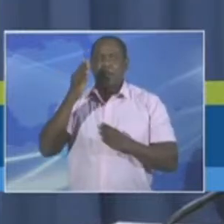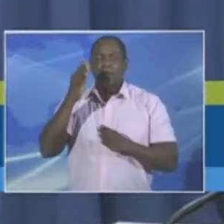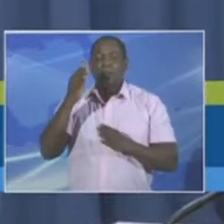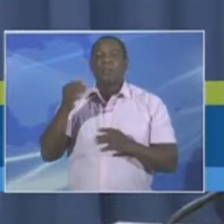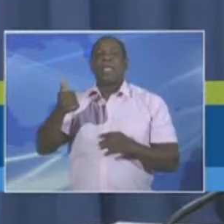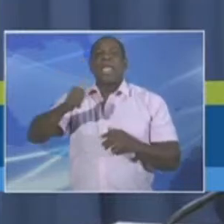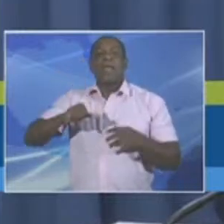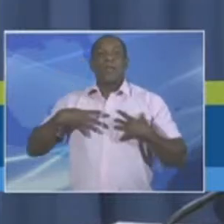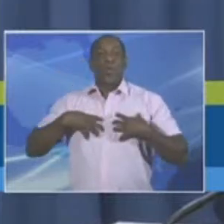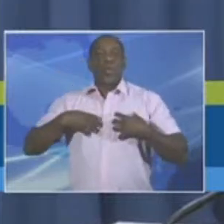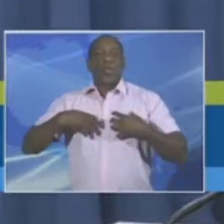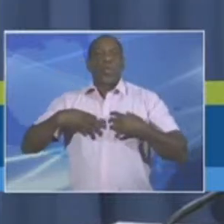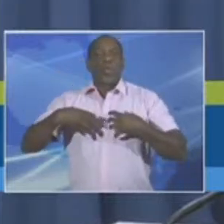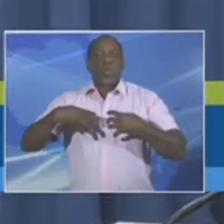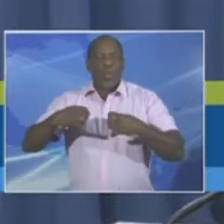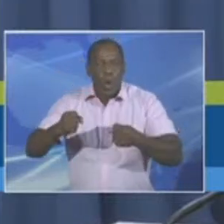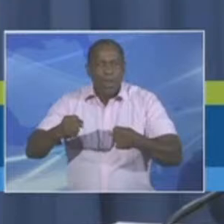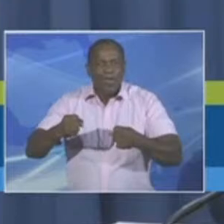firm date, but